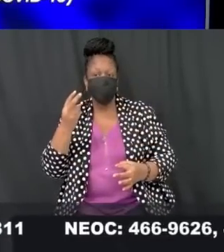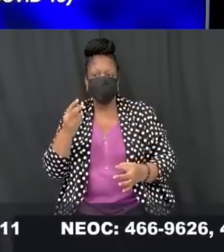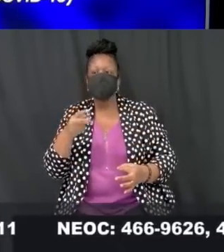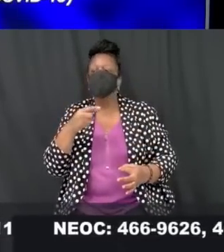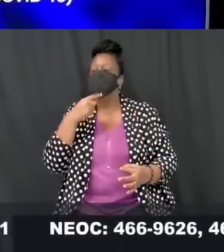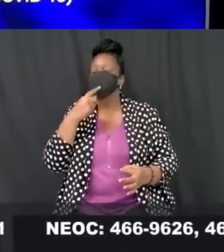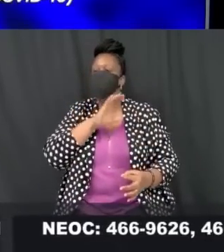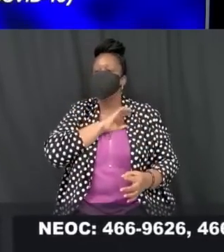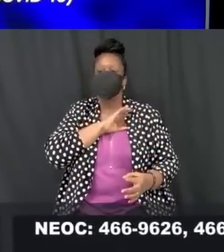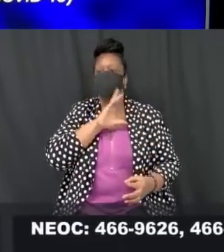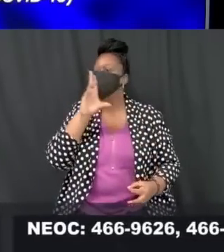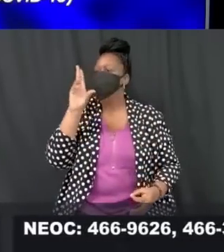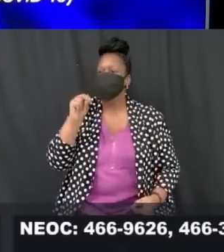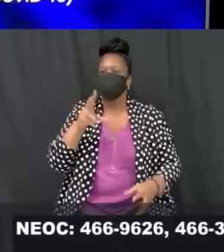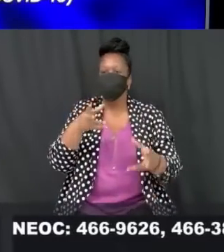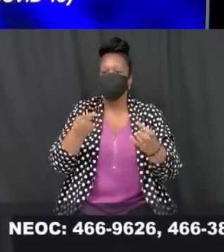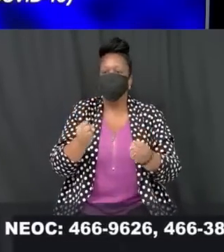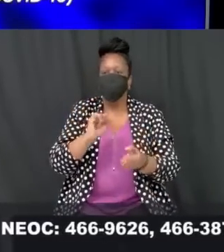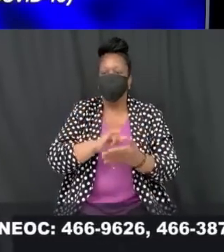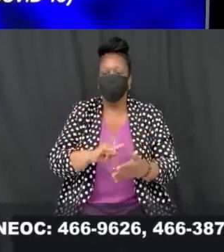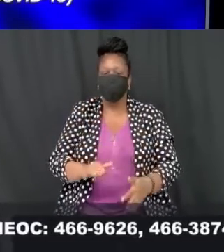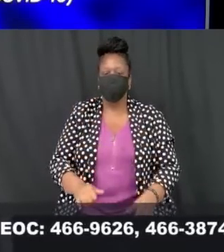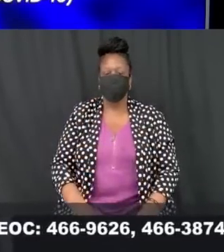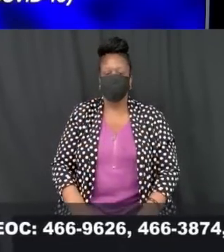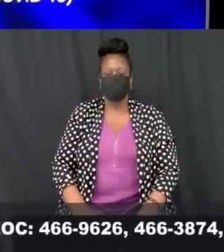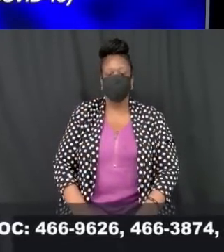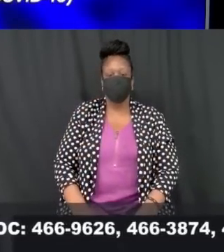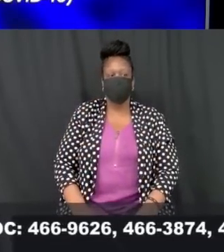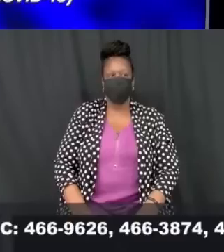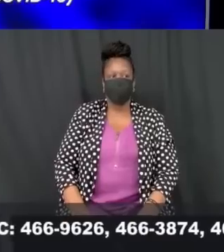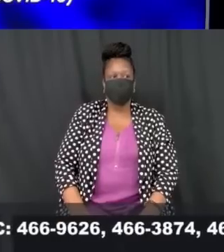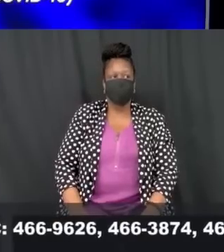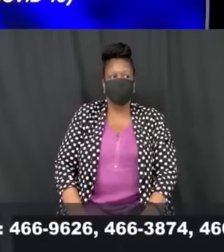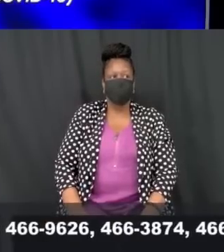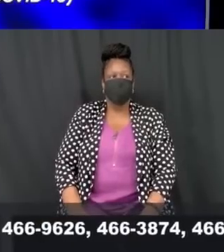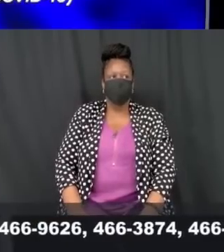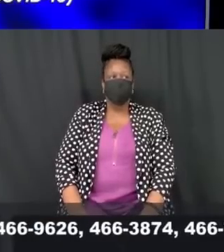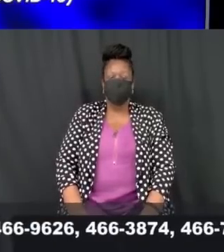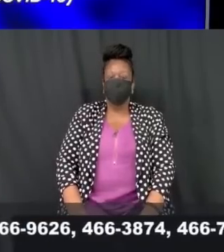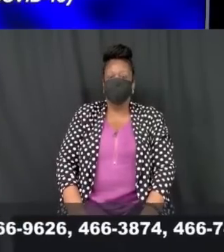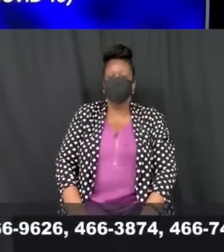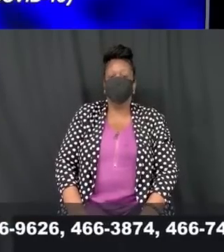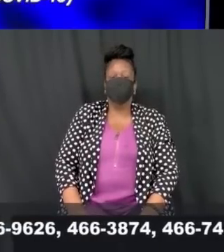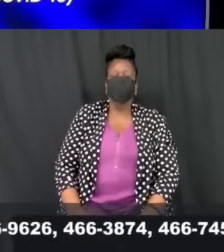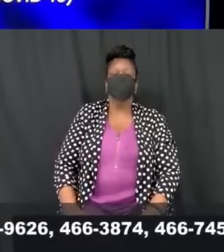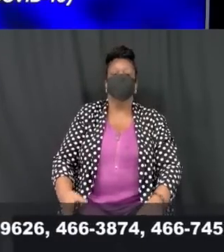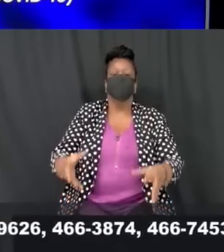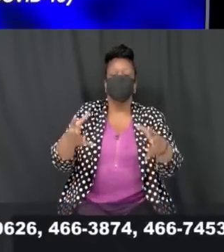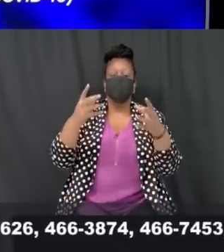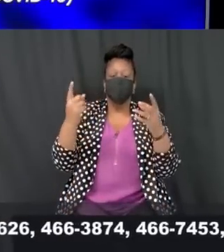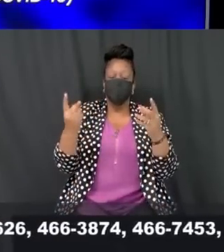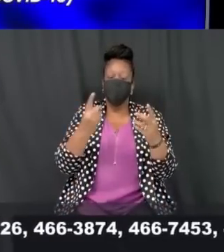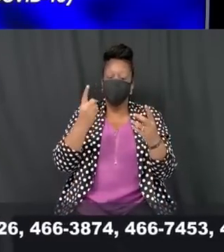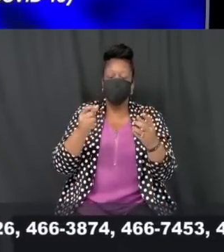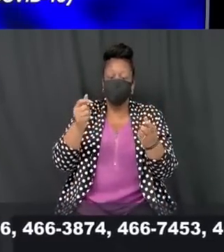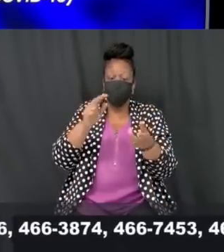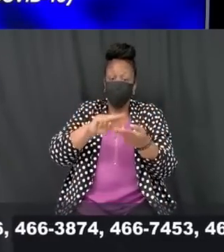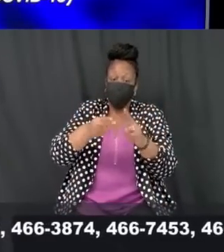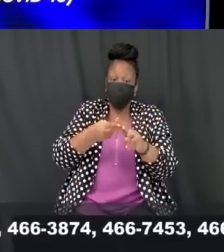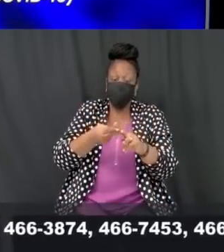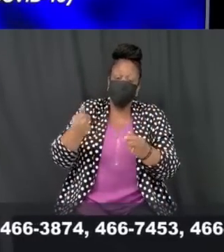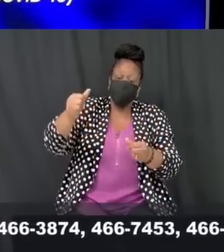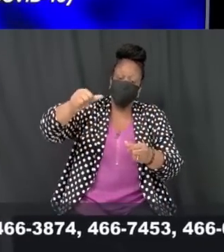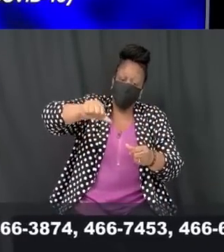The current spike in COVID-19 cases will only trend downwards if we all be responsible and play our